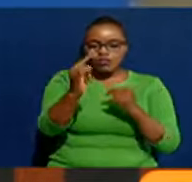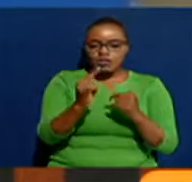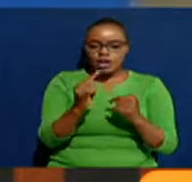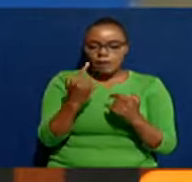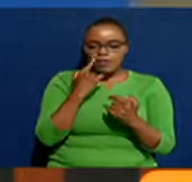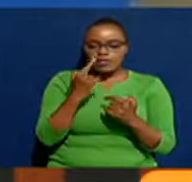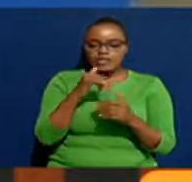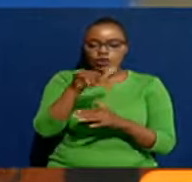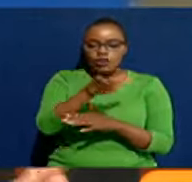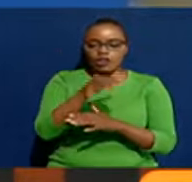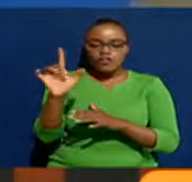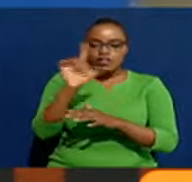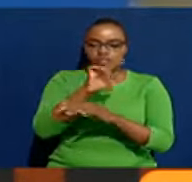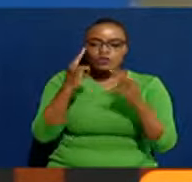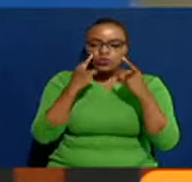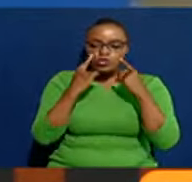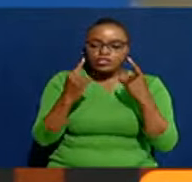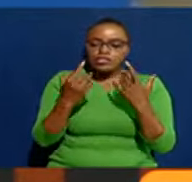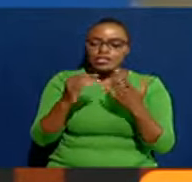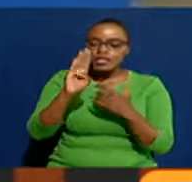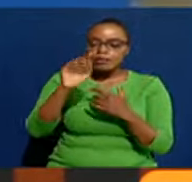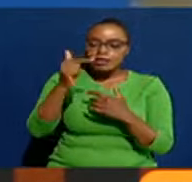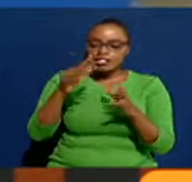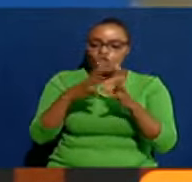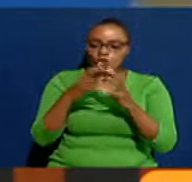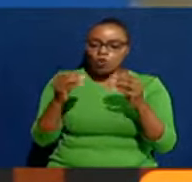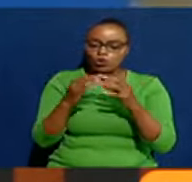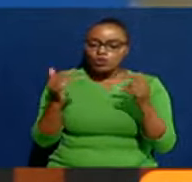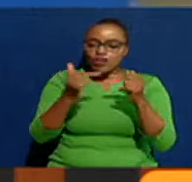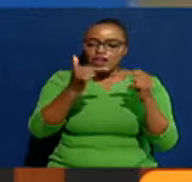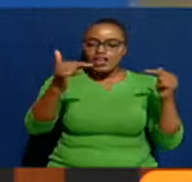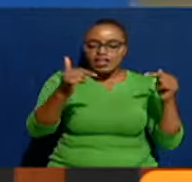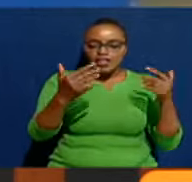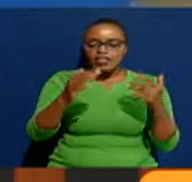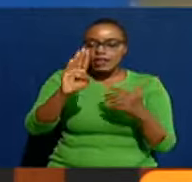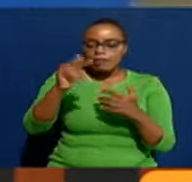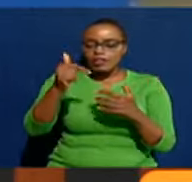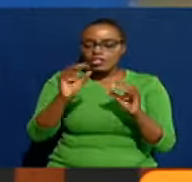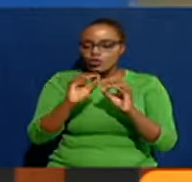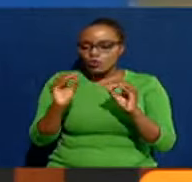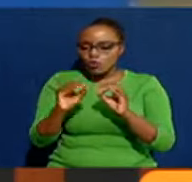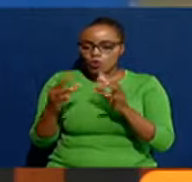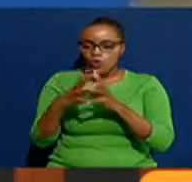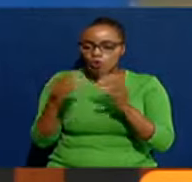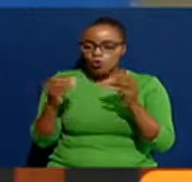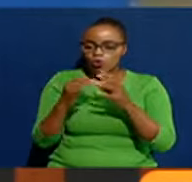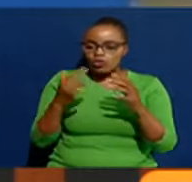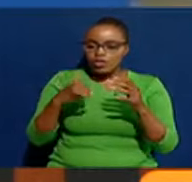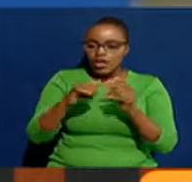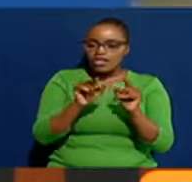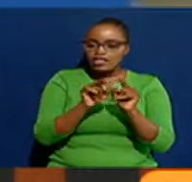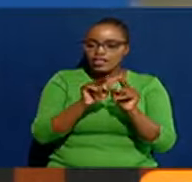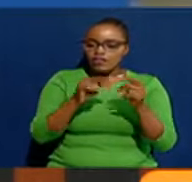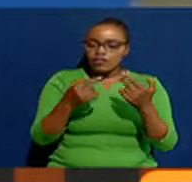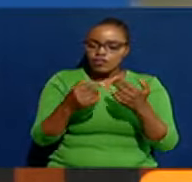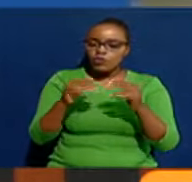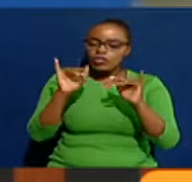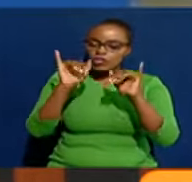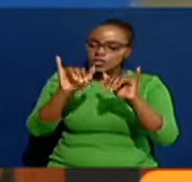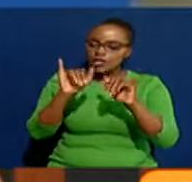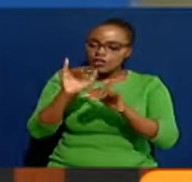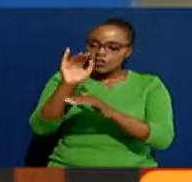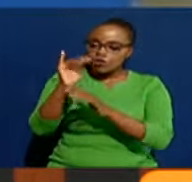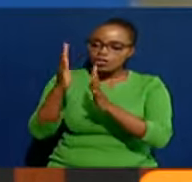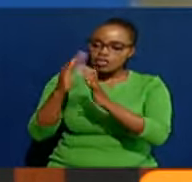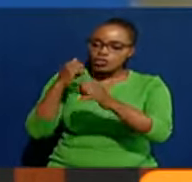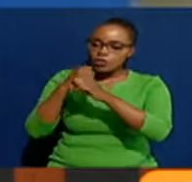field day to see the BT cotton vis-a-vis the non-BT cotton. We had to seek for security to